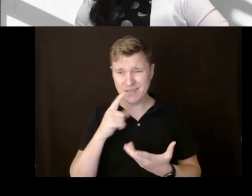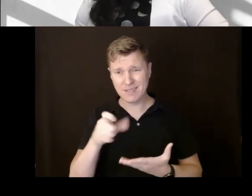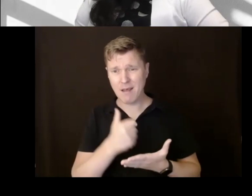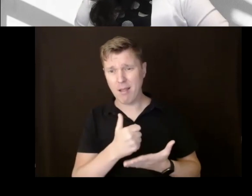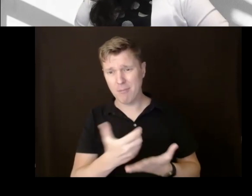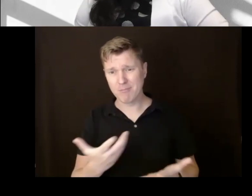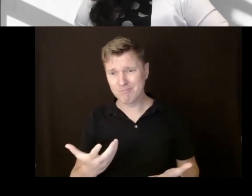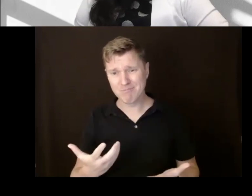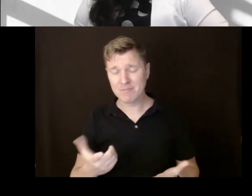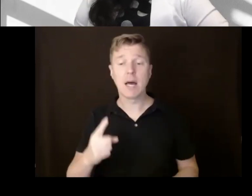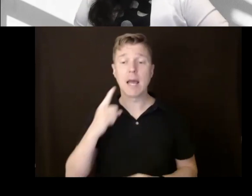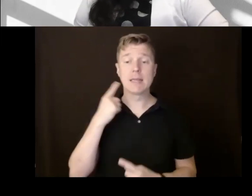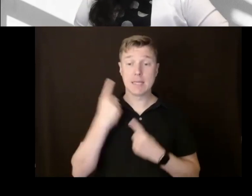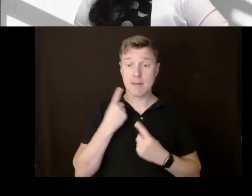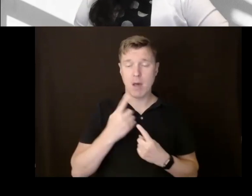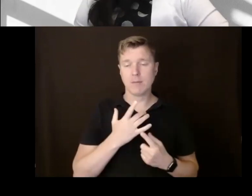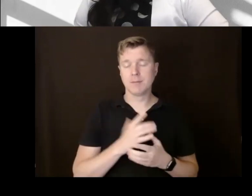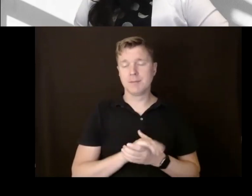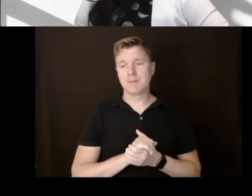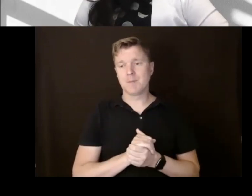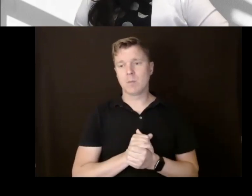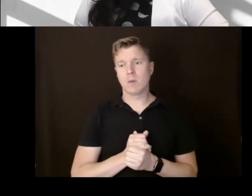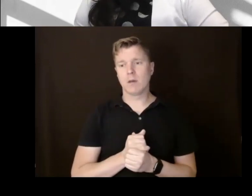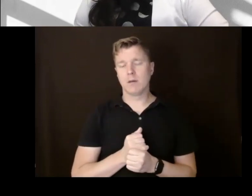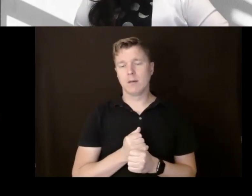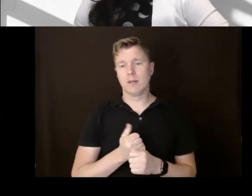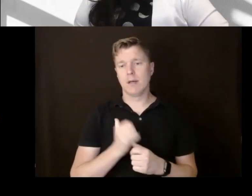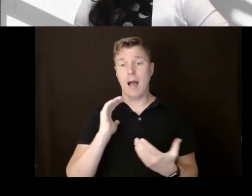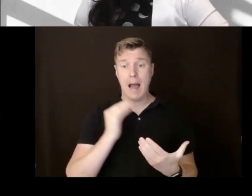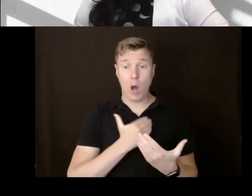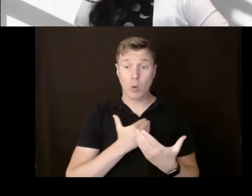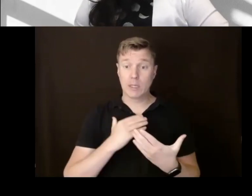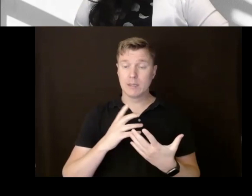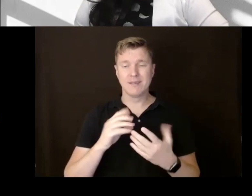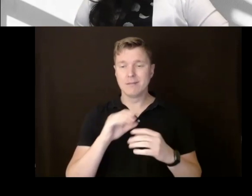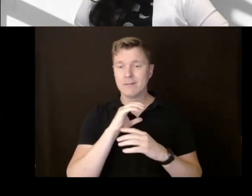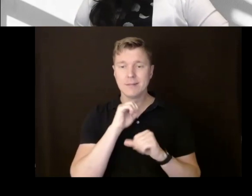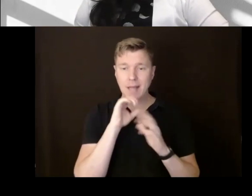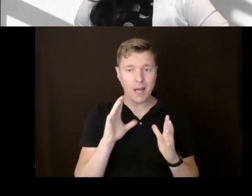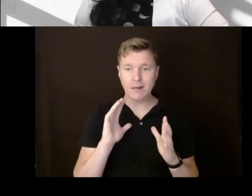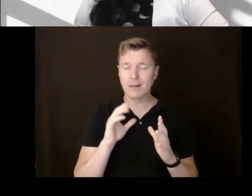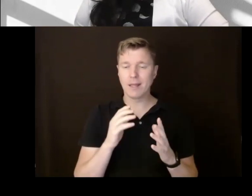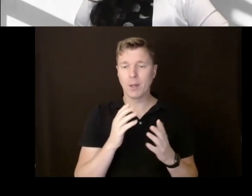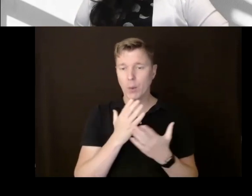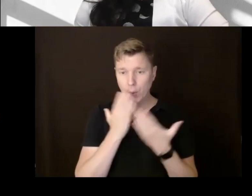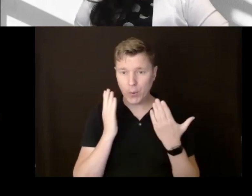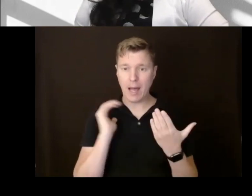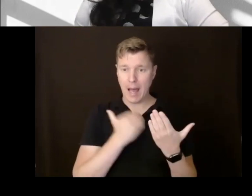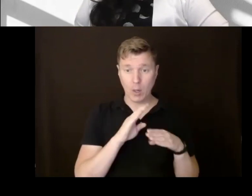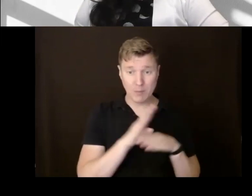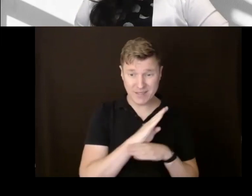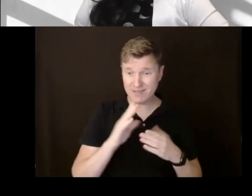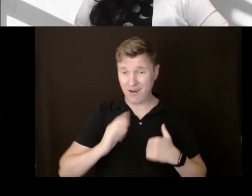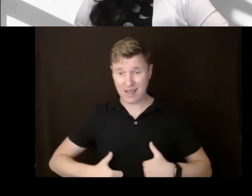like to think about is none of our businesses, none of our lives are immune to sexual assault,